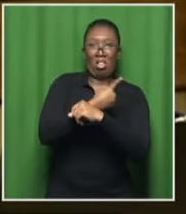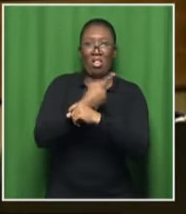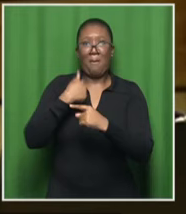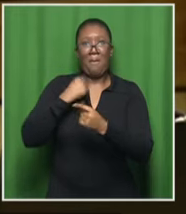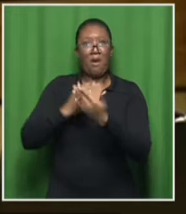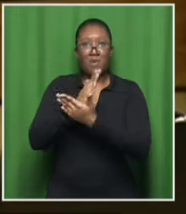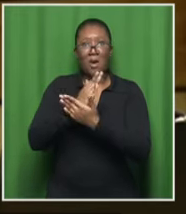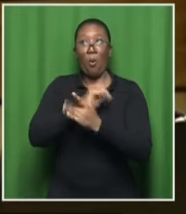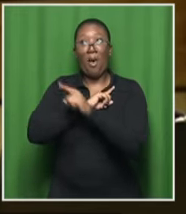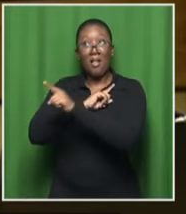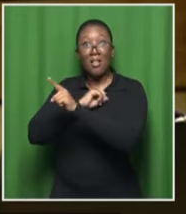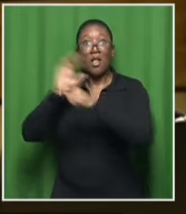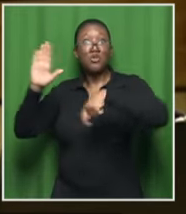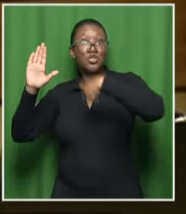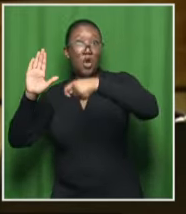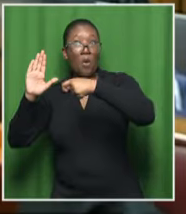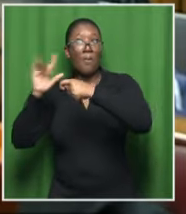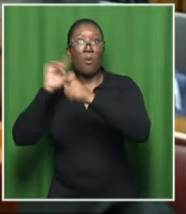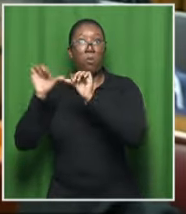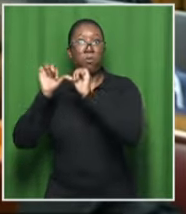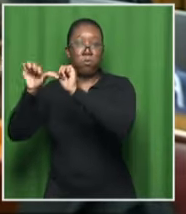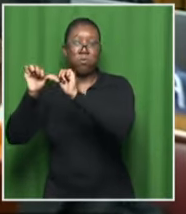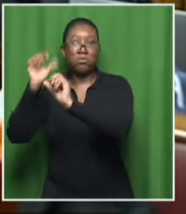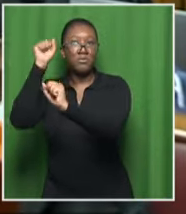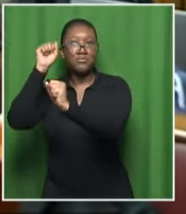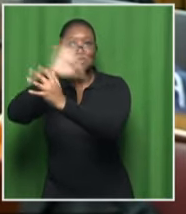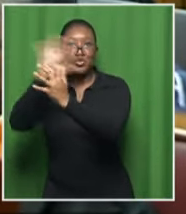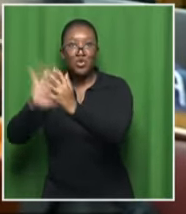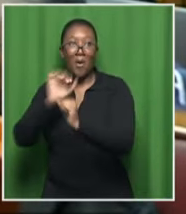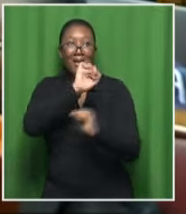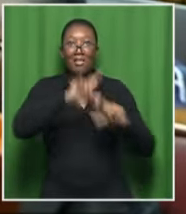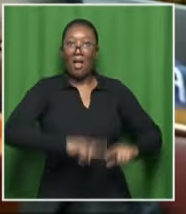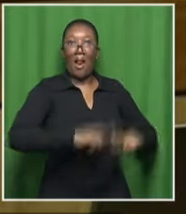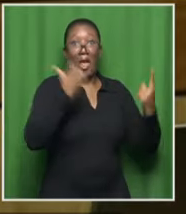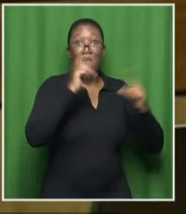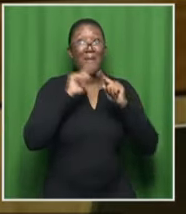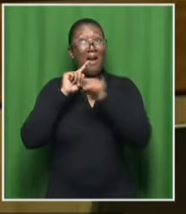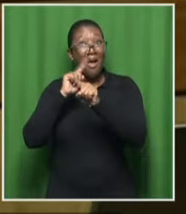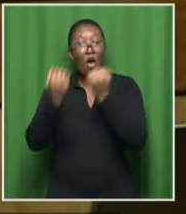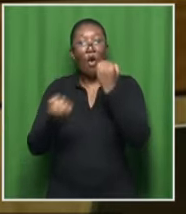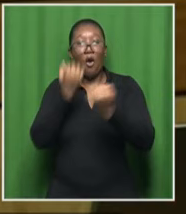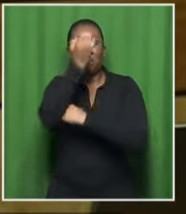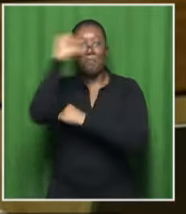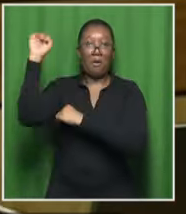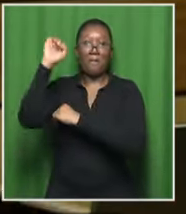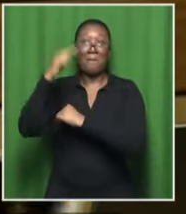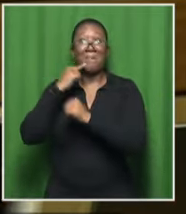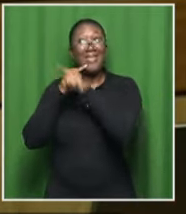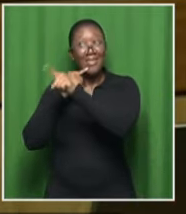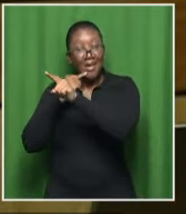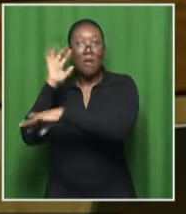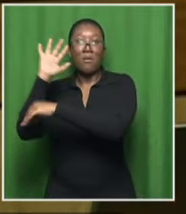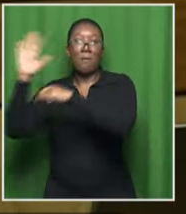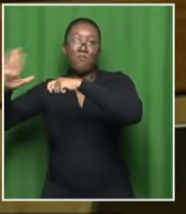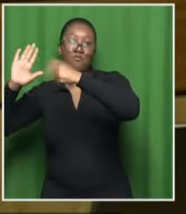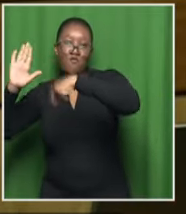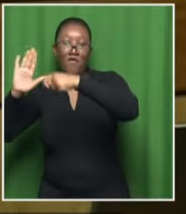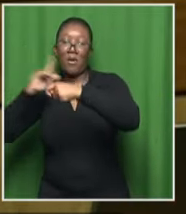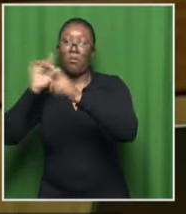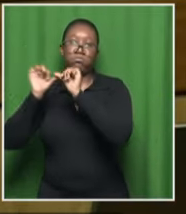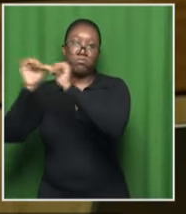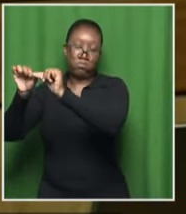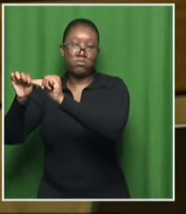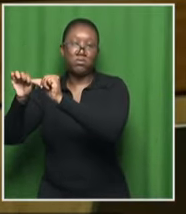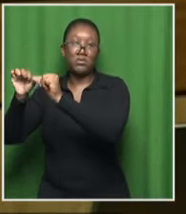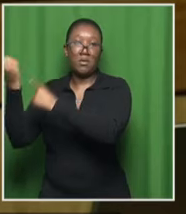Showmax broadcast the documentary, but the court dismissed the application. There is accordingly no